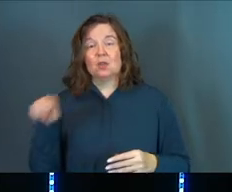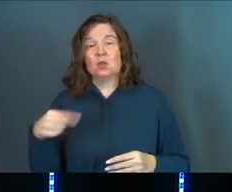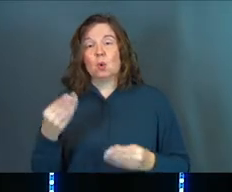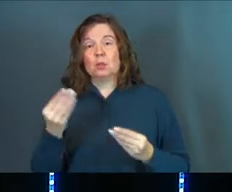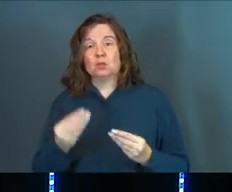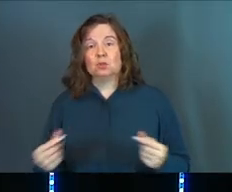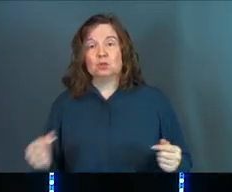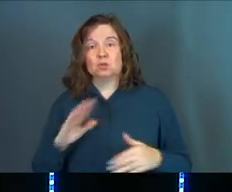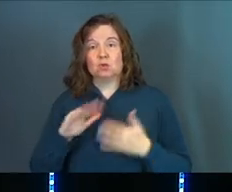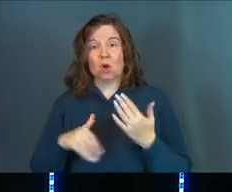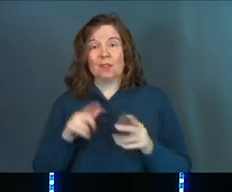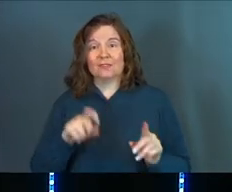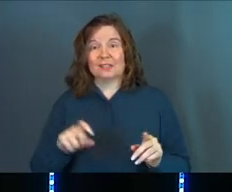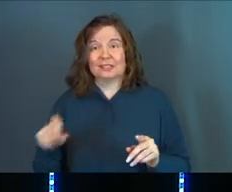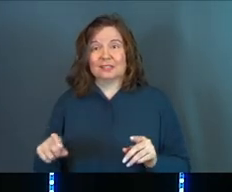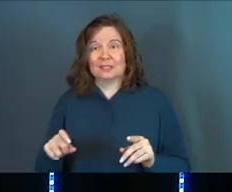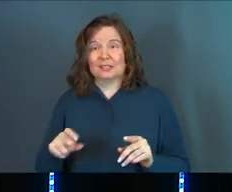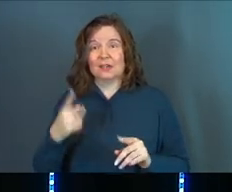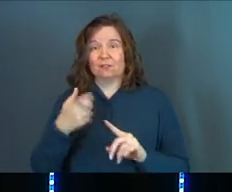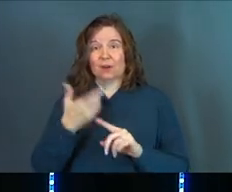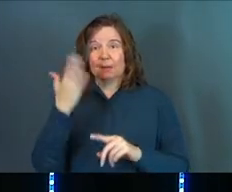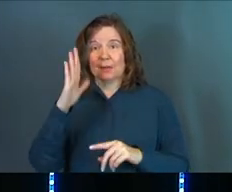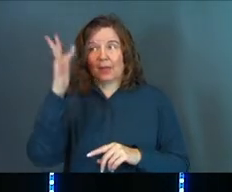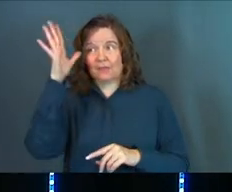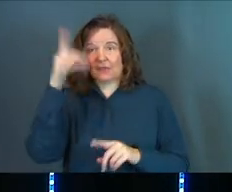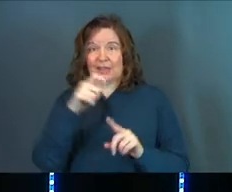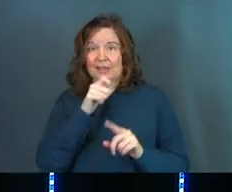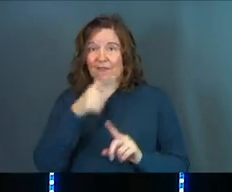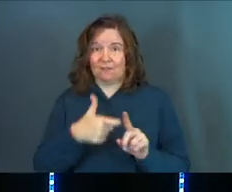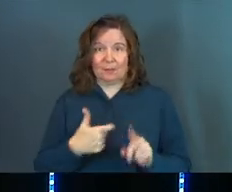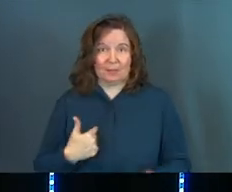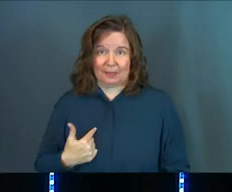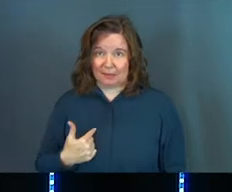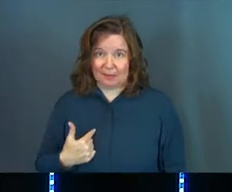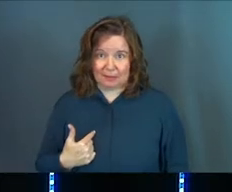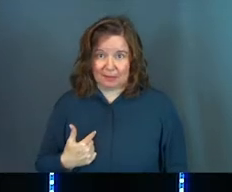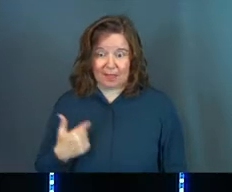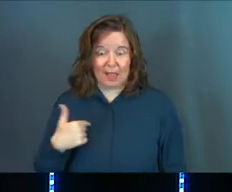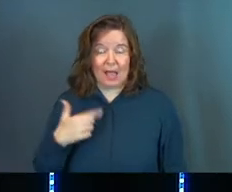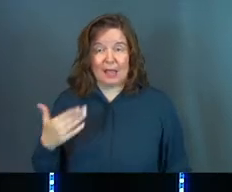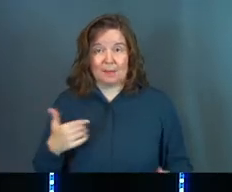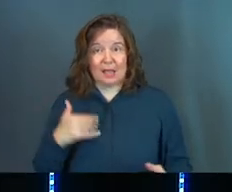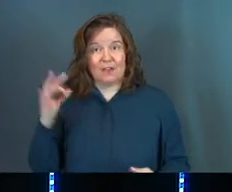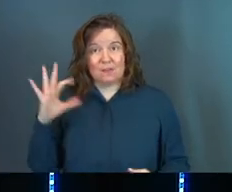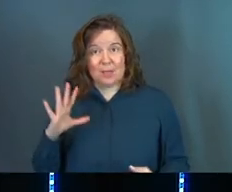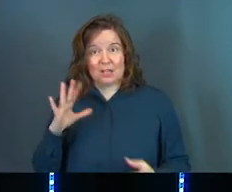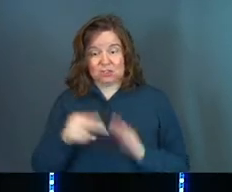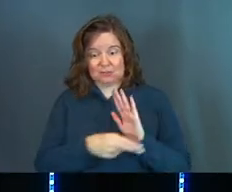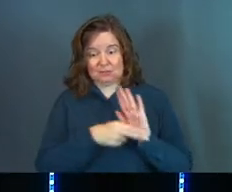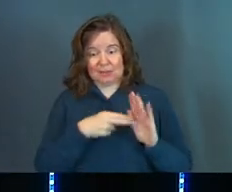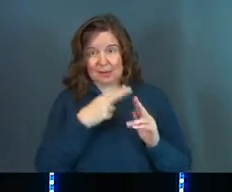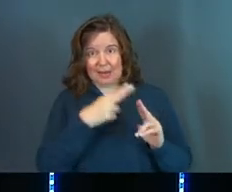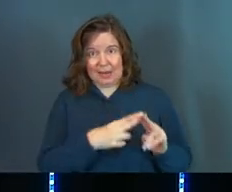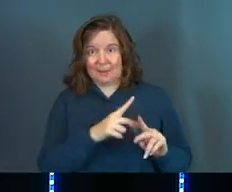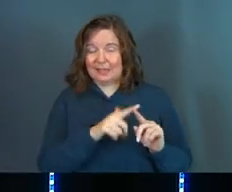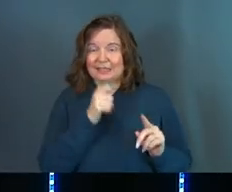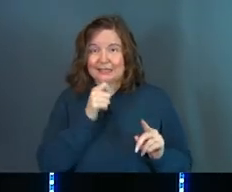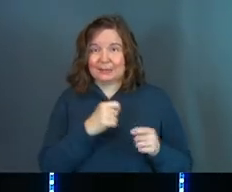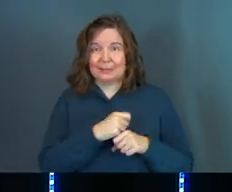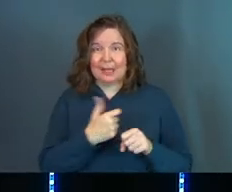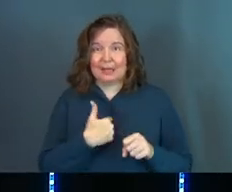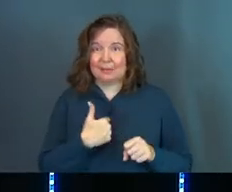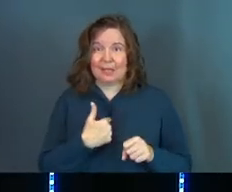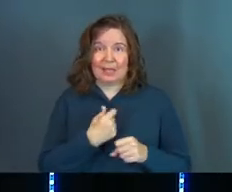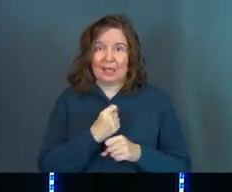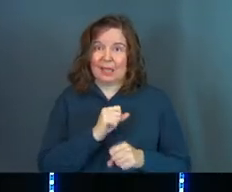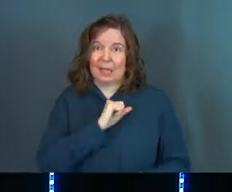only solution to all of their needs is from God the Father, not from me. Because I may have pastor in front of my name, but that does not make